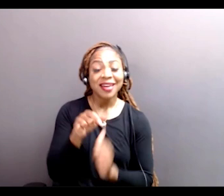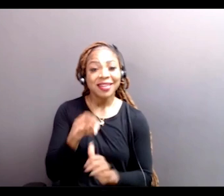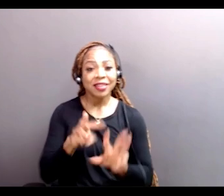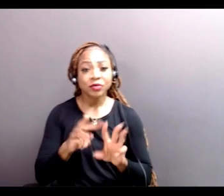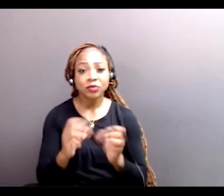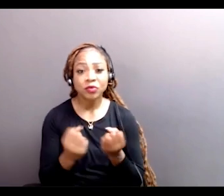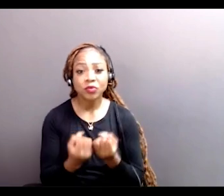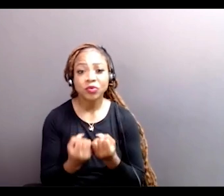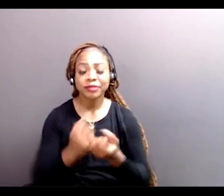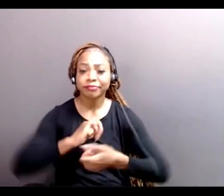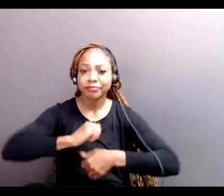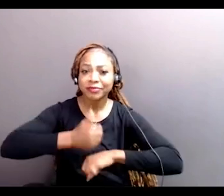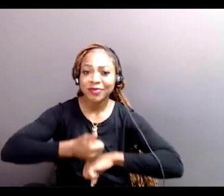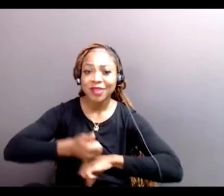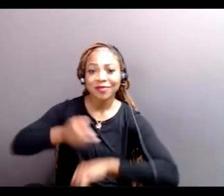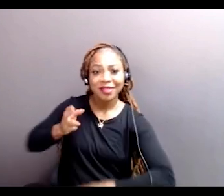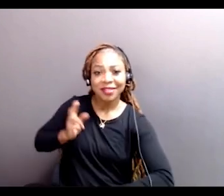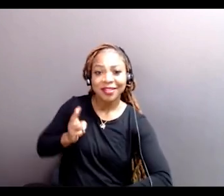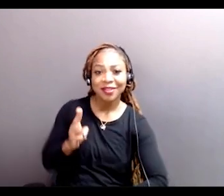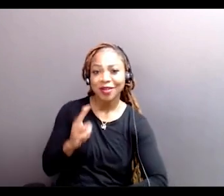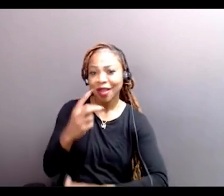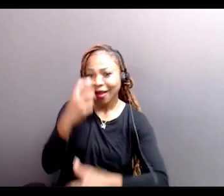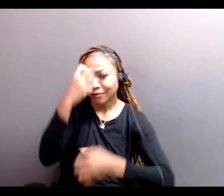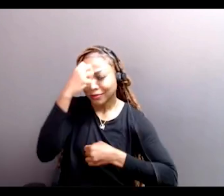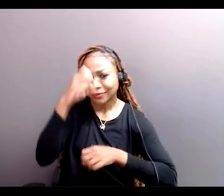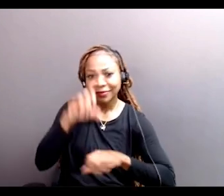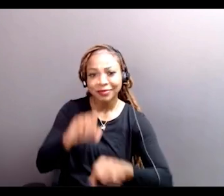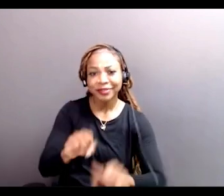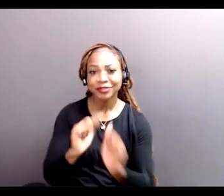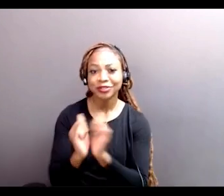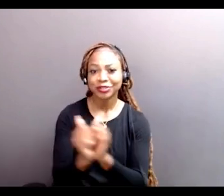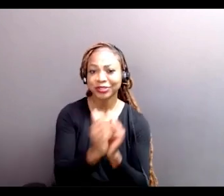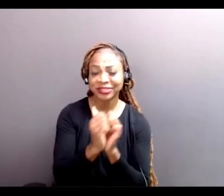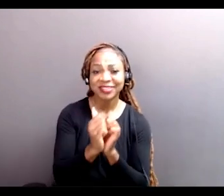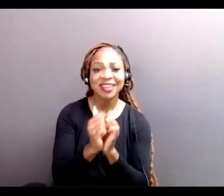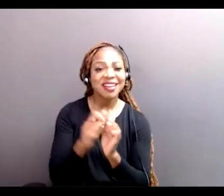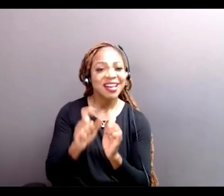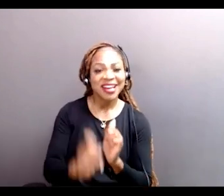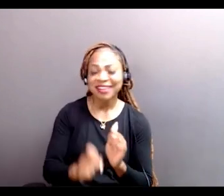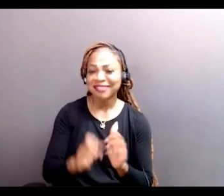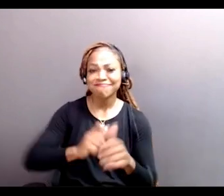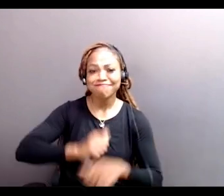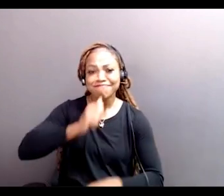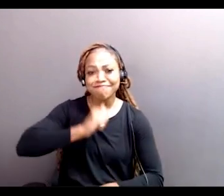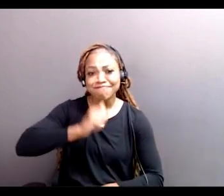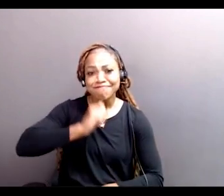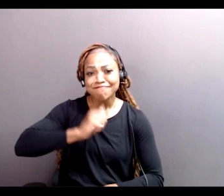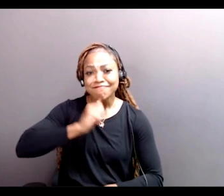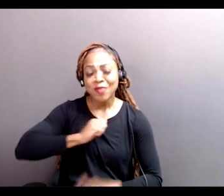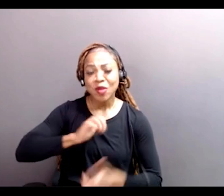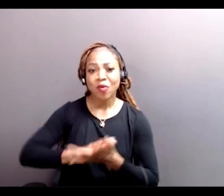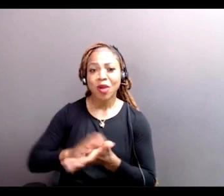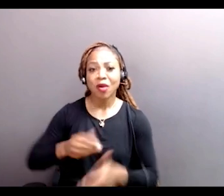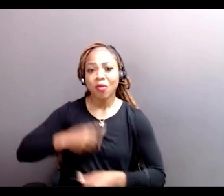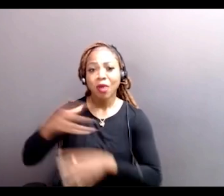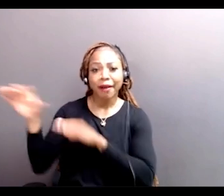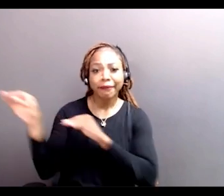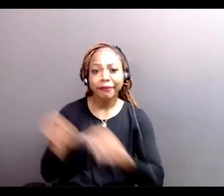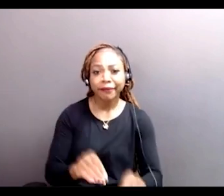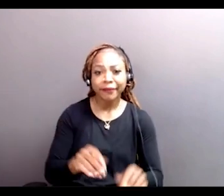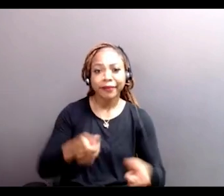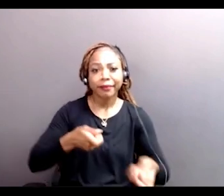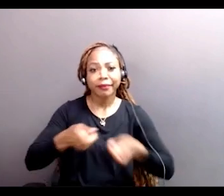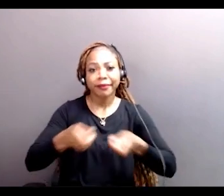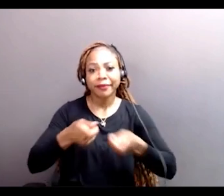was structured within a history of colonialism and slavery, right? Where we have to deal with white settler colonialism, white